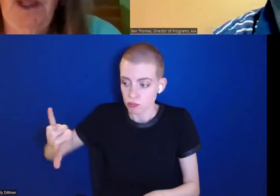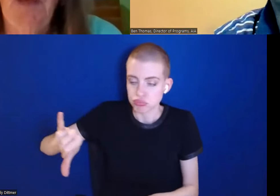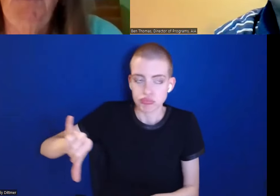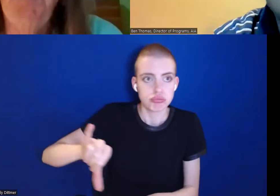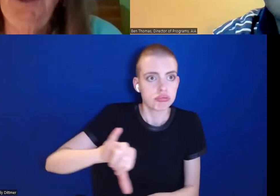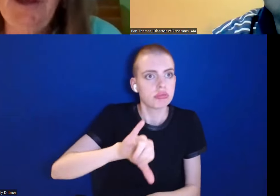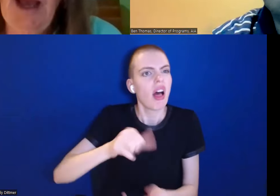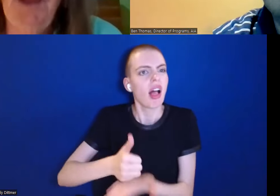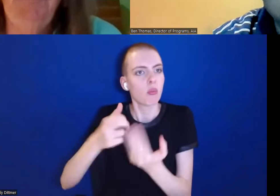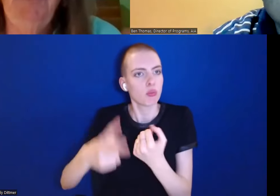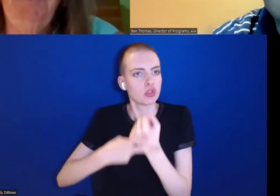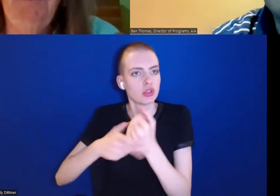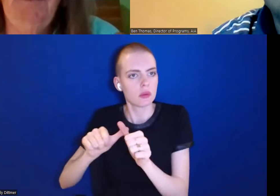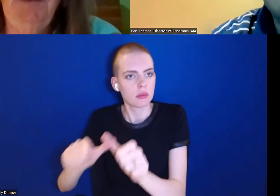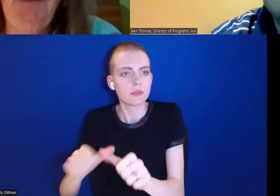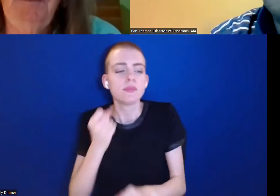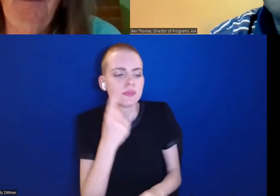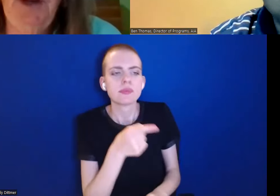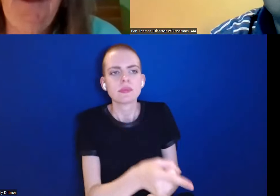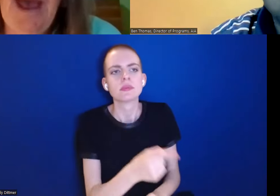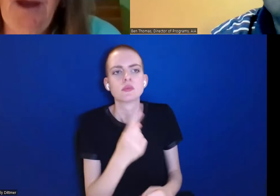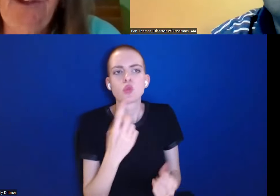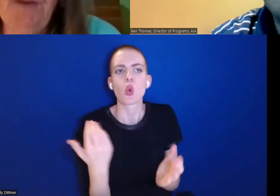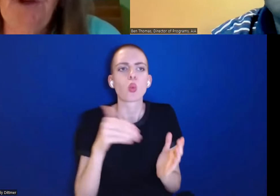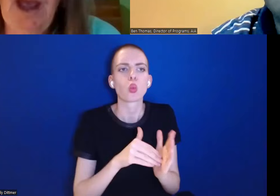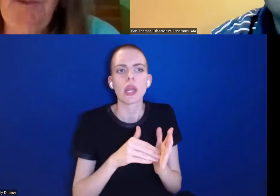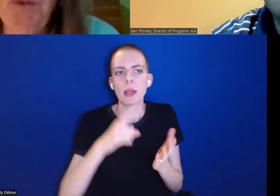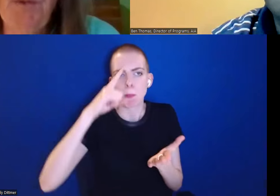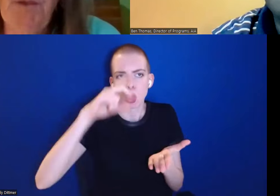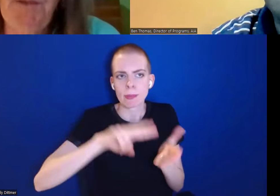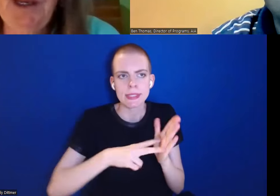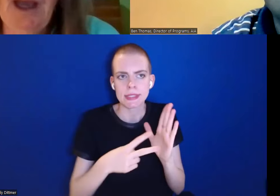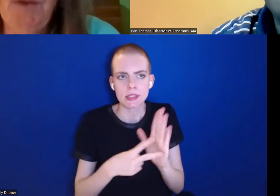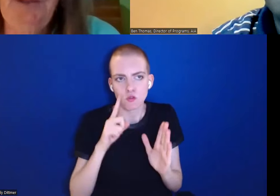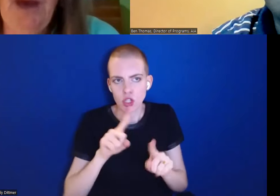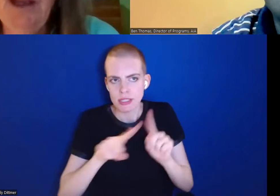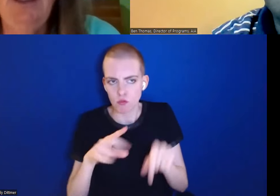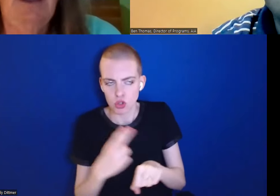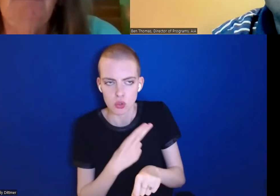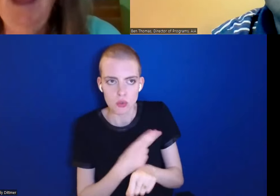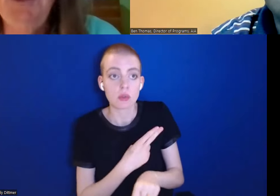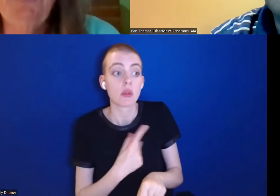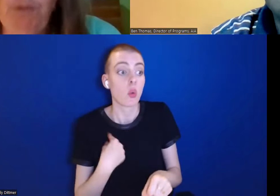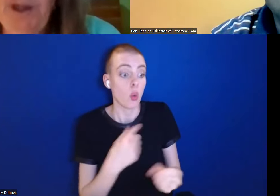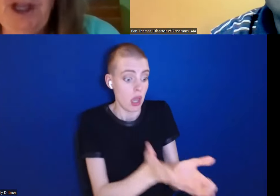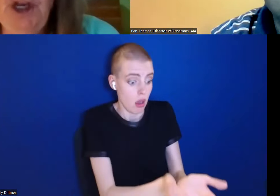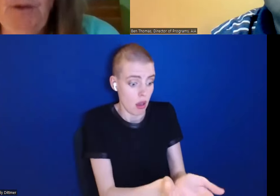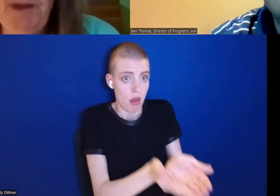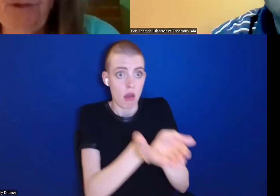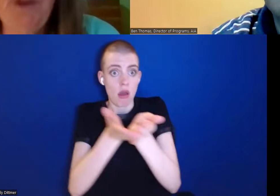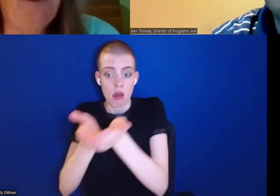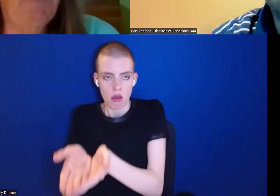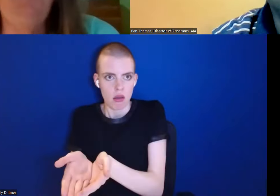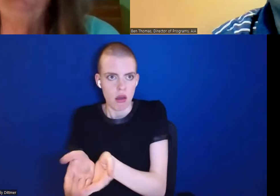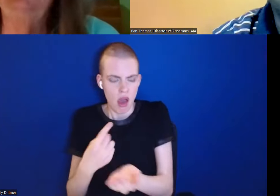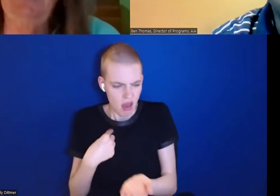canoe, but we pulled it up and put it down several times before I really thought maybe it's a real canoe, because